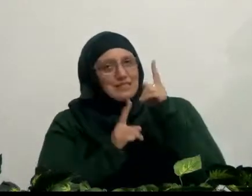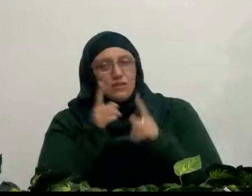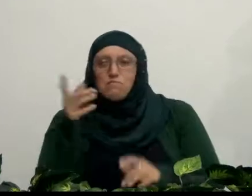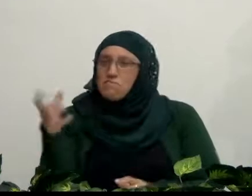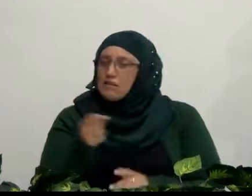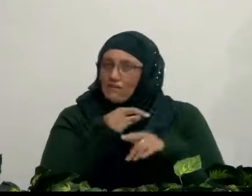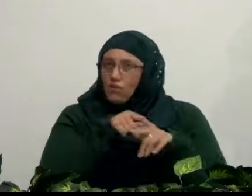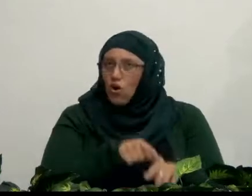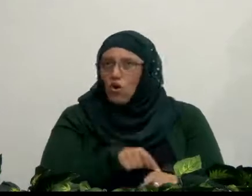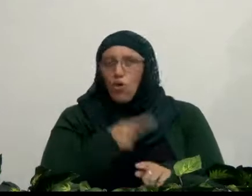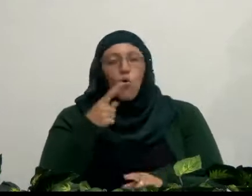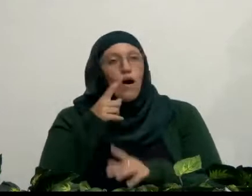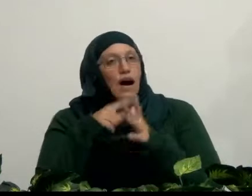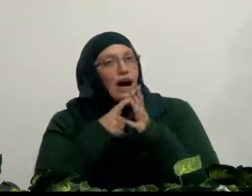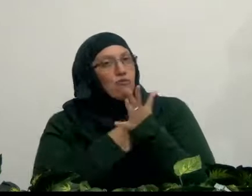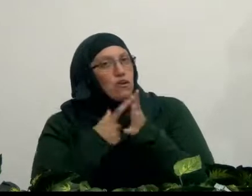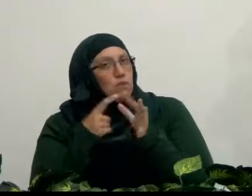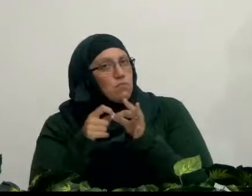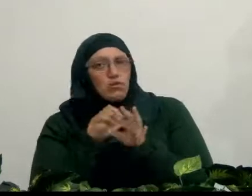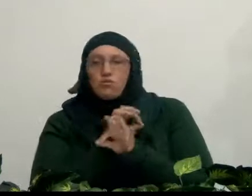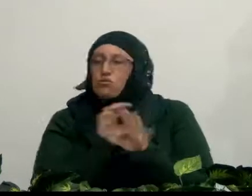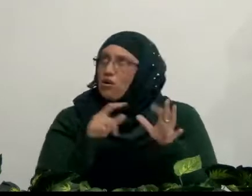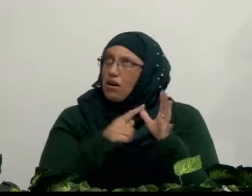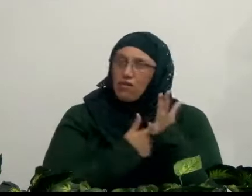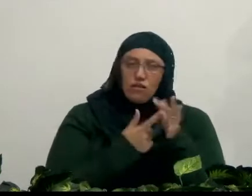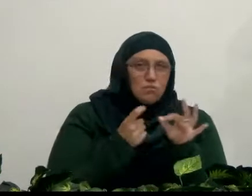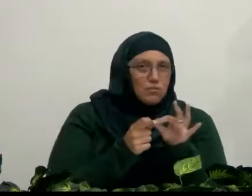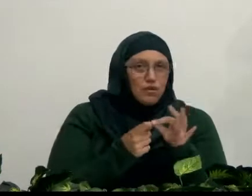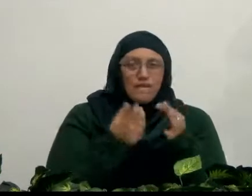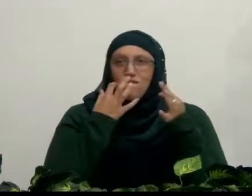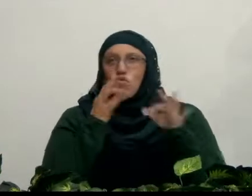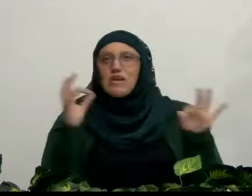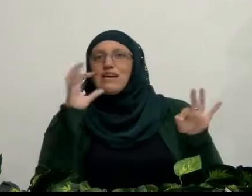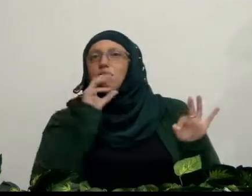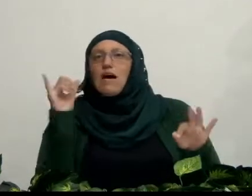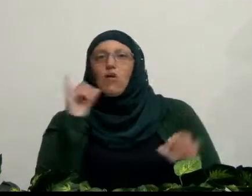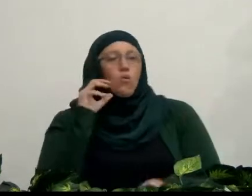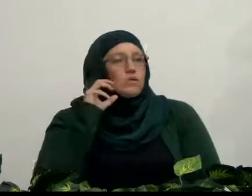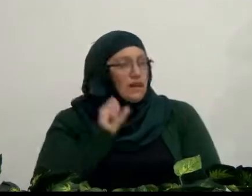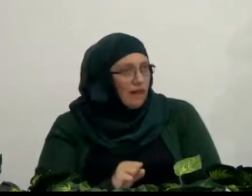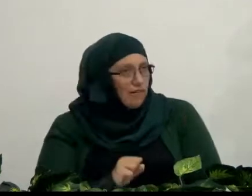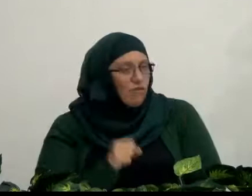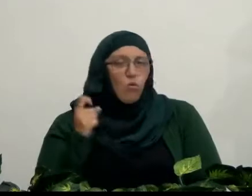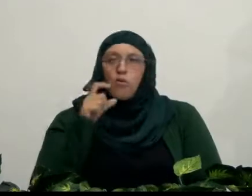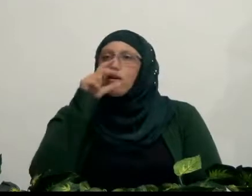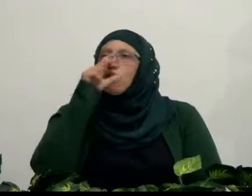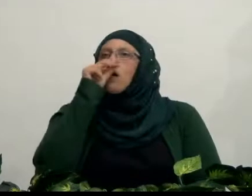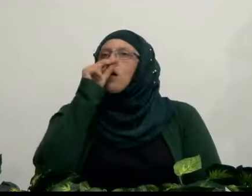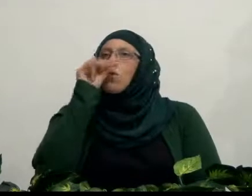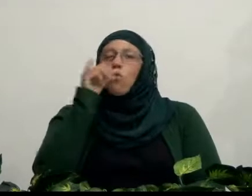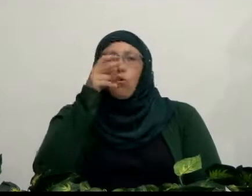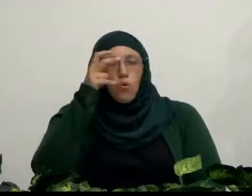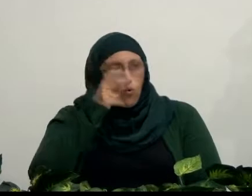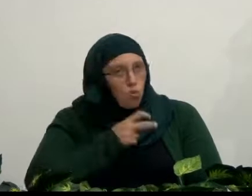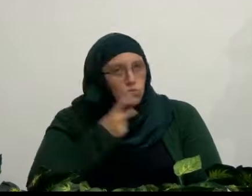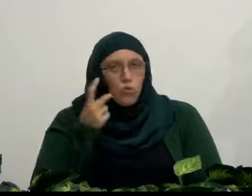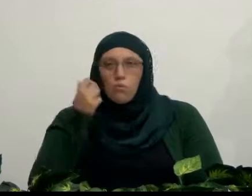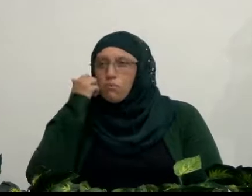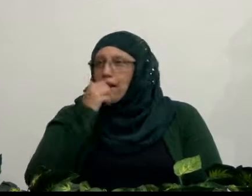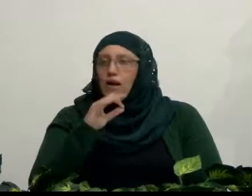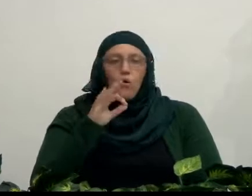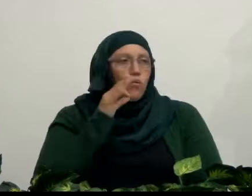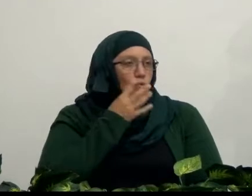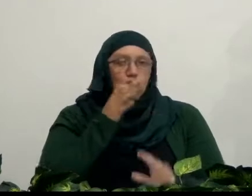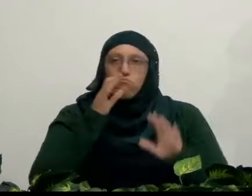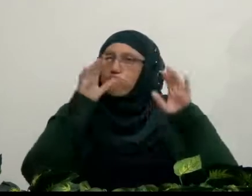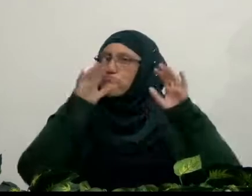non-Arab or an Arab, who is a free man or a slave, who is young or old, who is black or